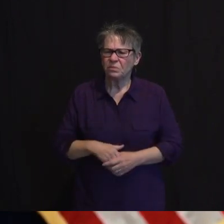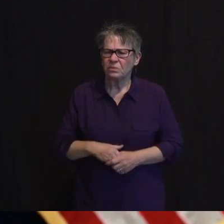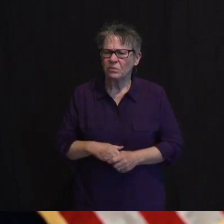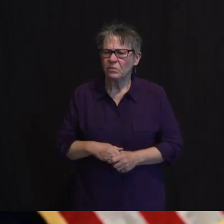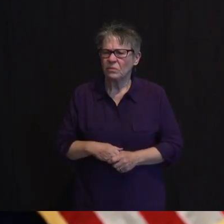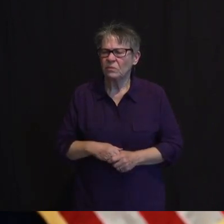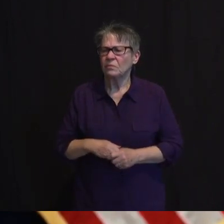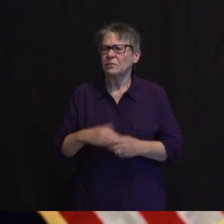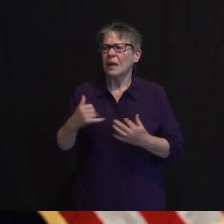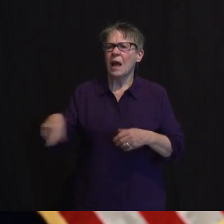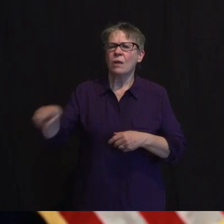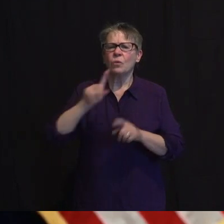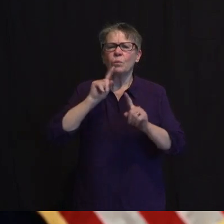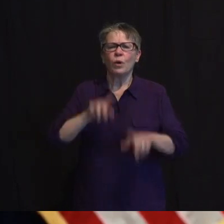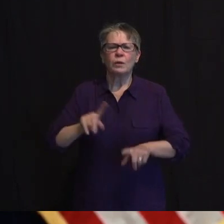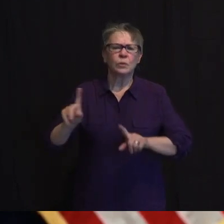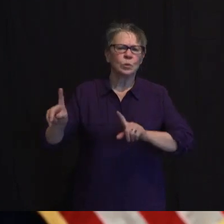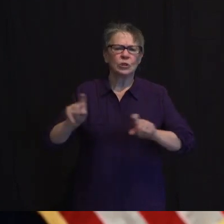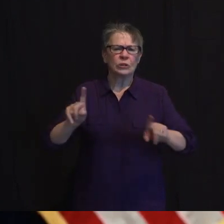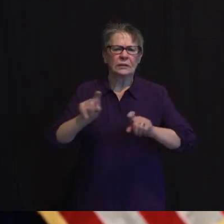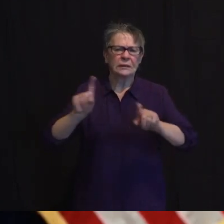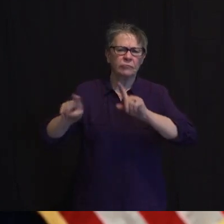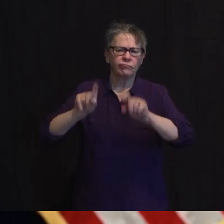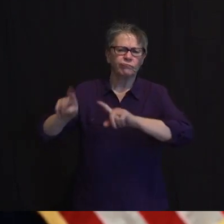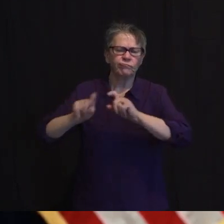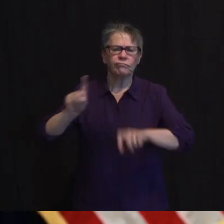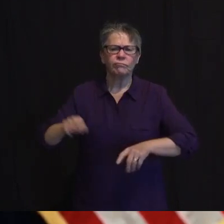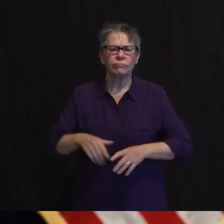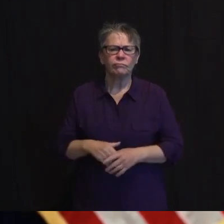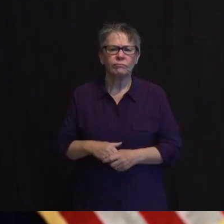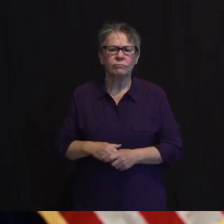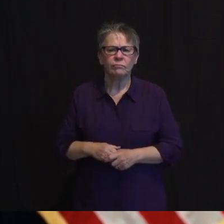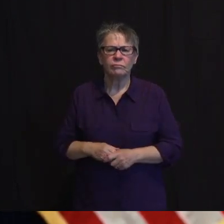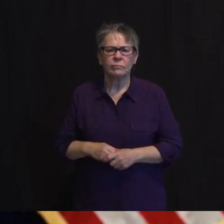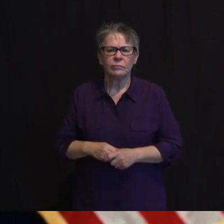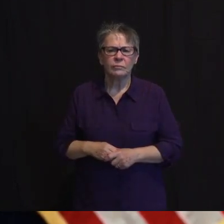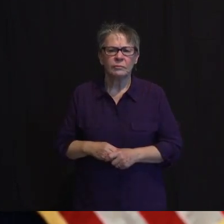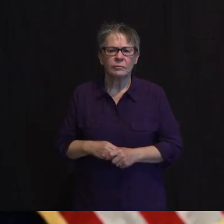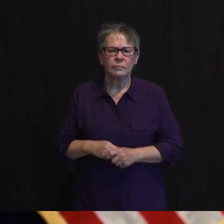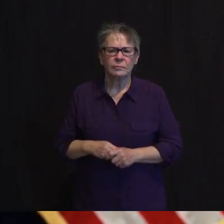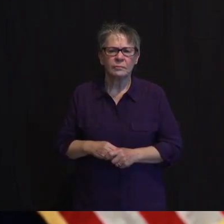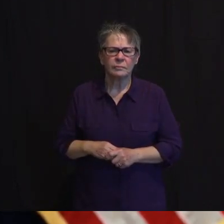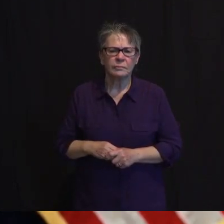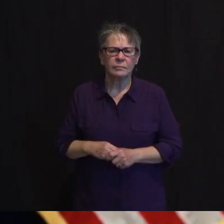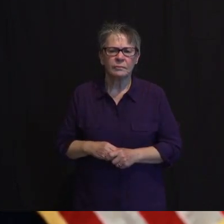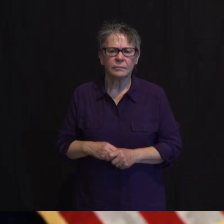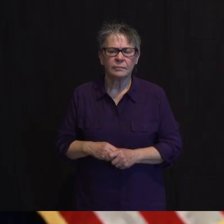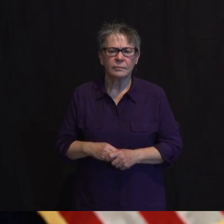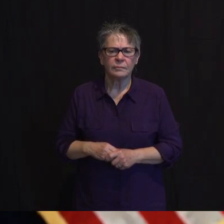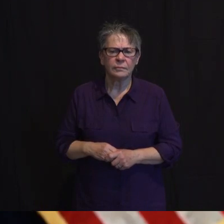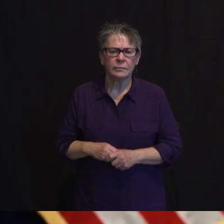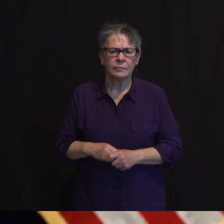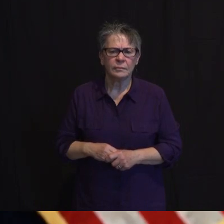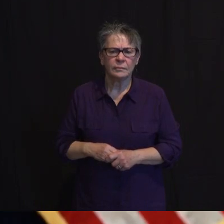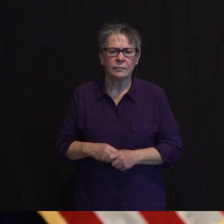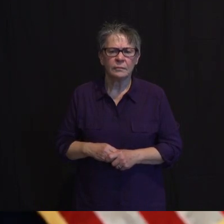triage guidance go into effect? For instance, must you first exhaust the supply of anesthesia